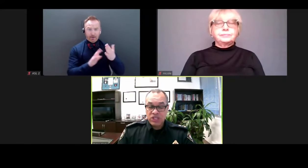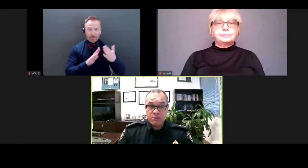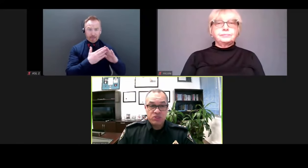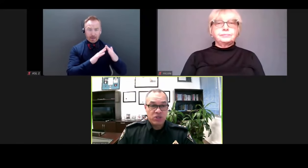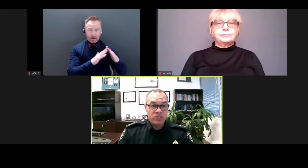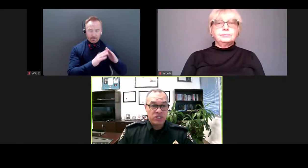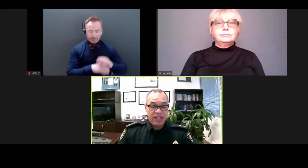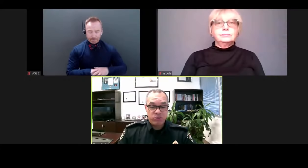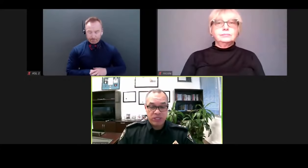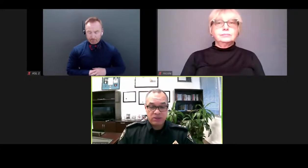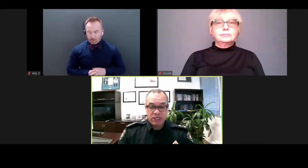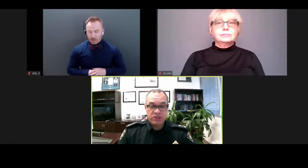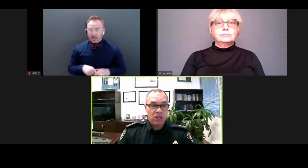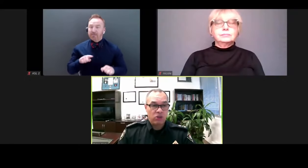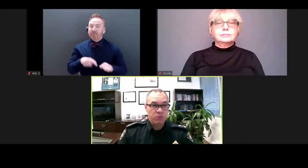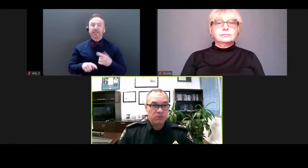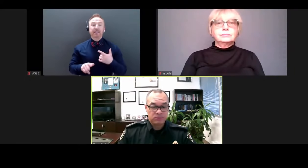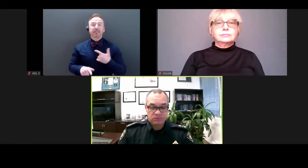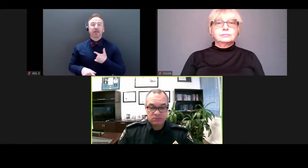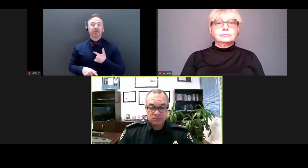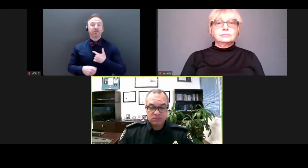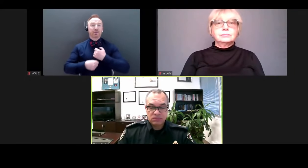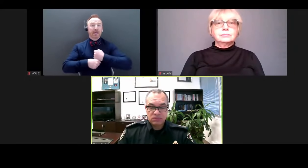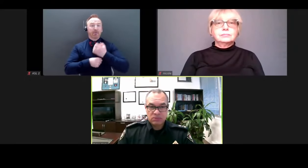This demonstration has been intolerable,